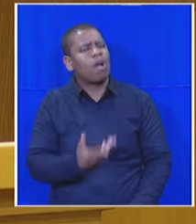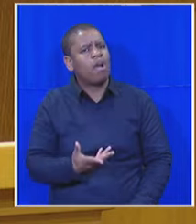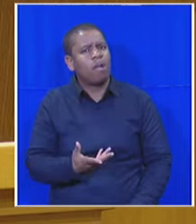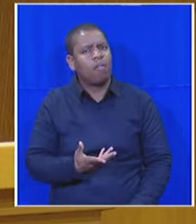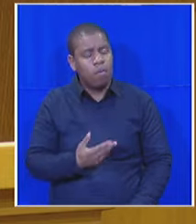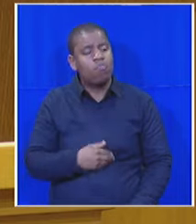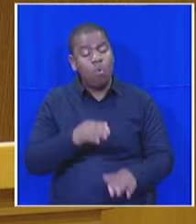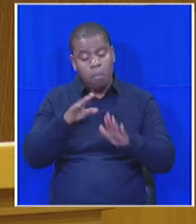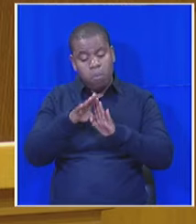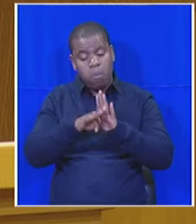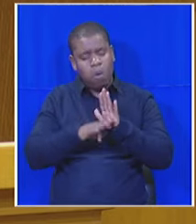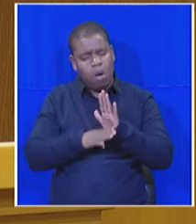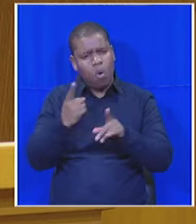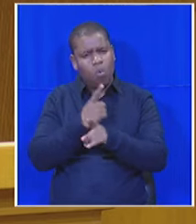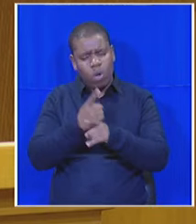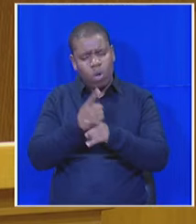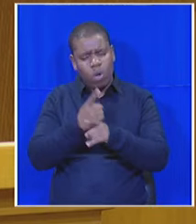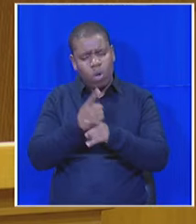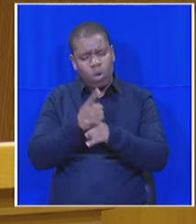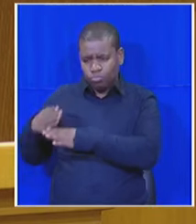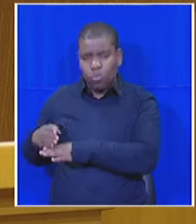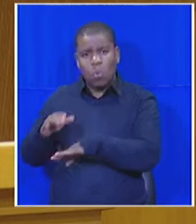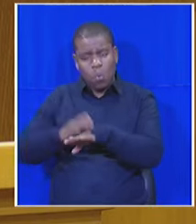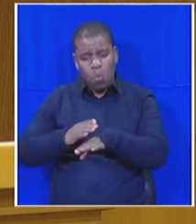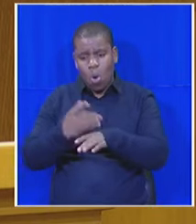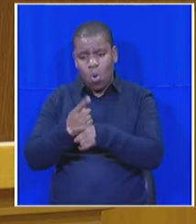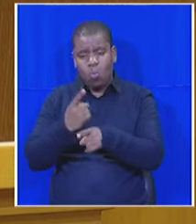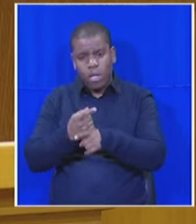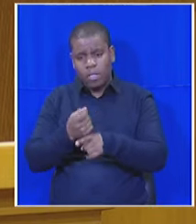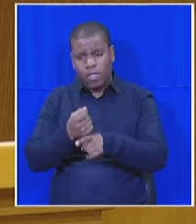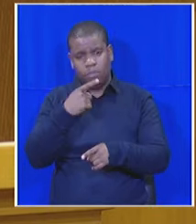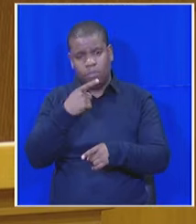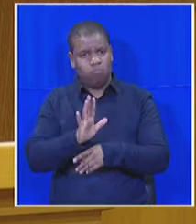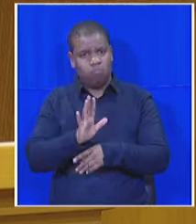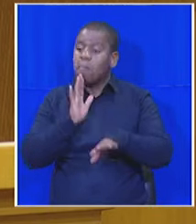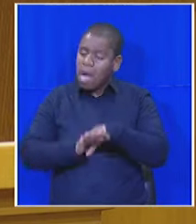of prevention rather than cure, that must be welcomed, Honorable Minister.